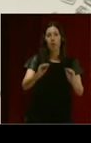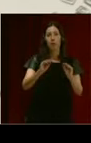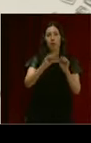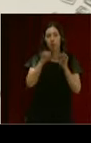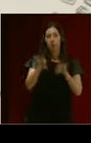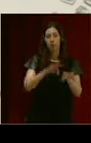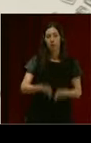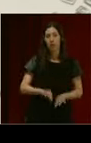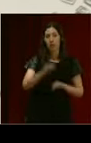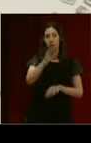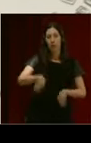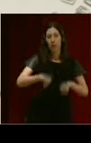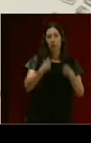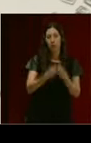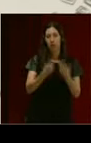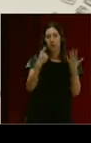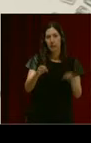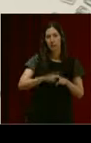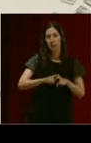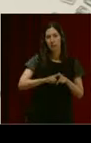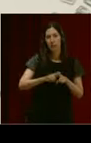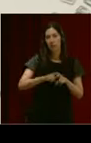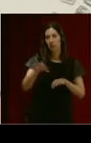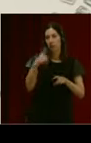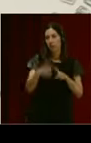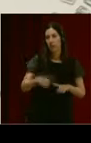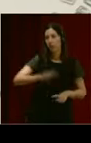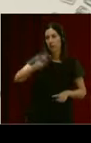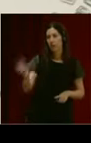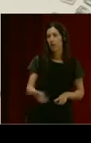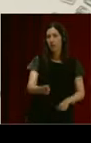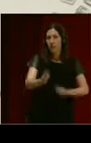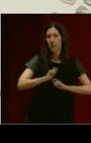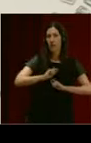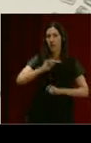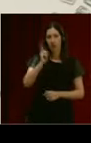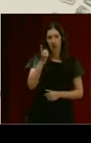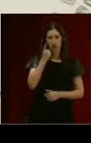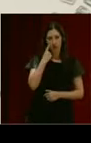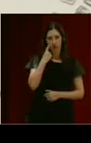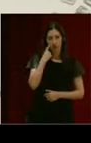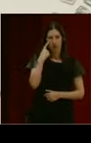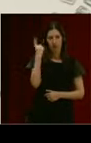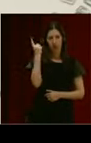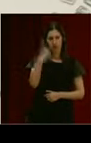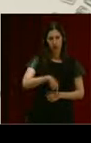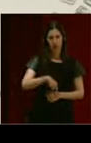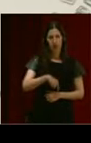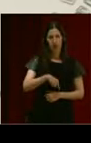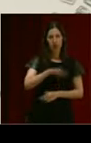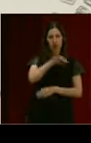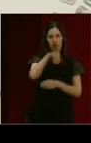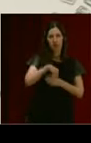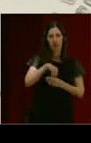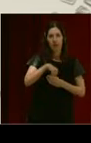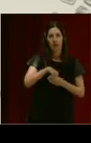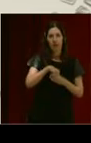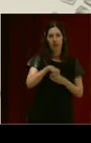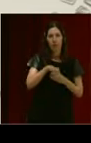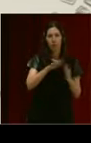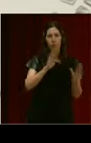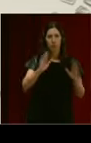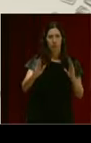a step-by-step linear discriminator. So 60 features are selected, and they provide